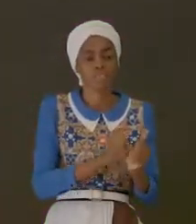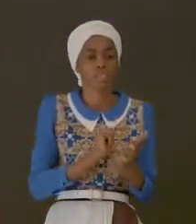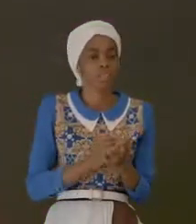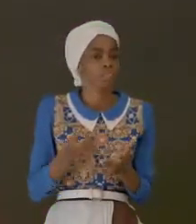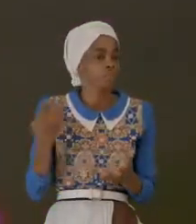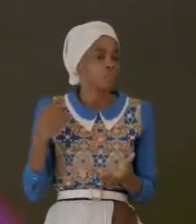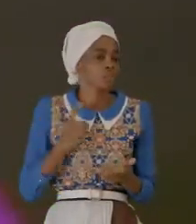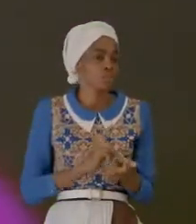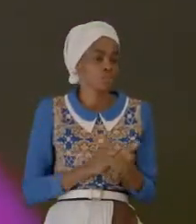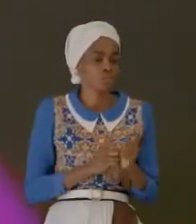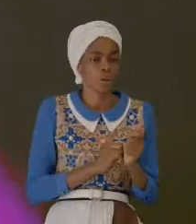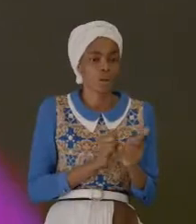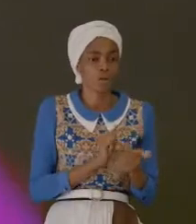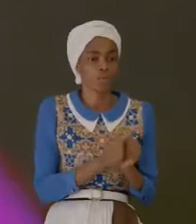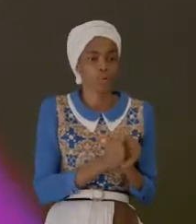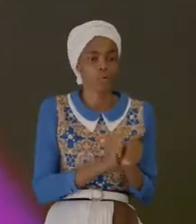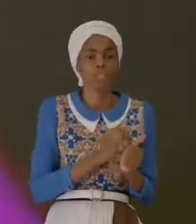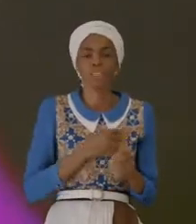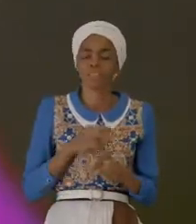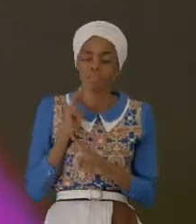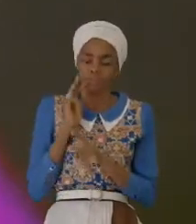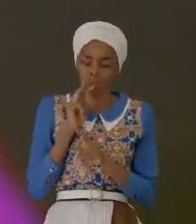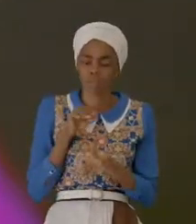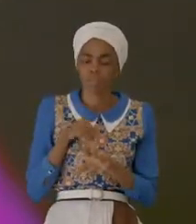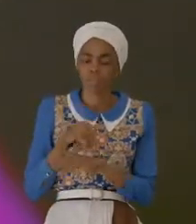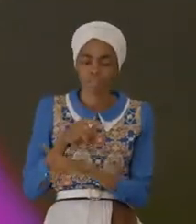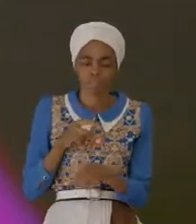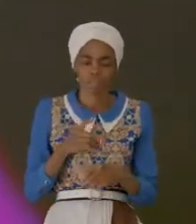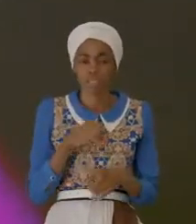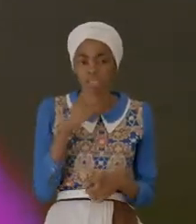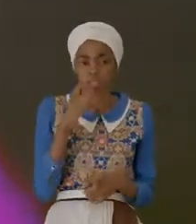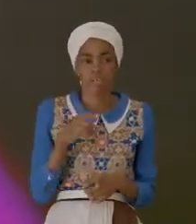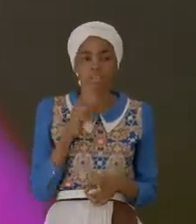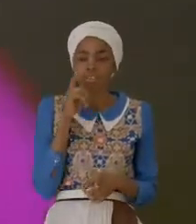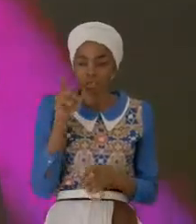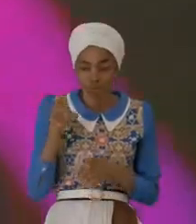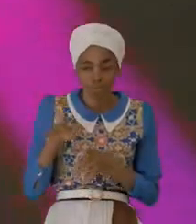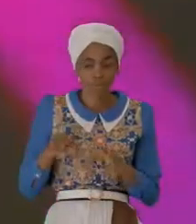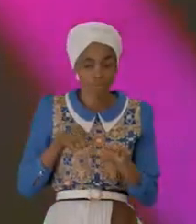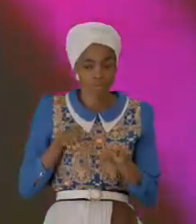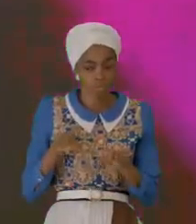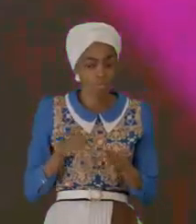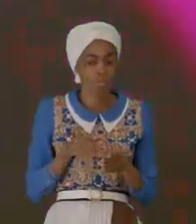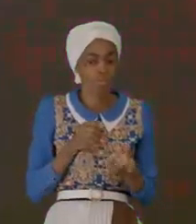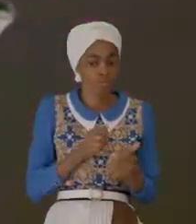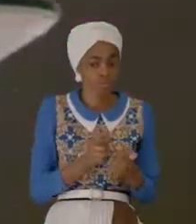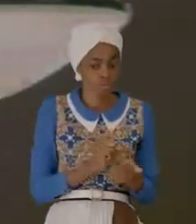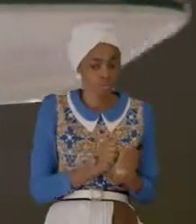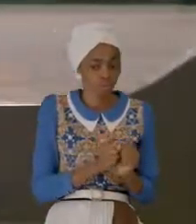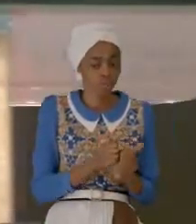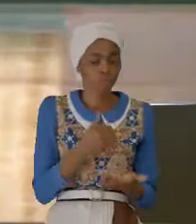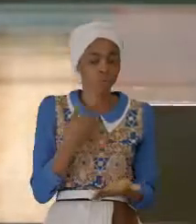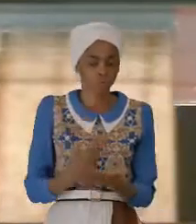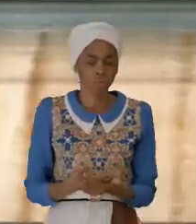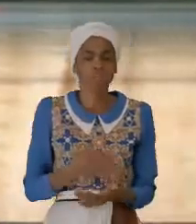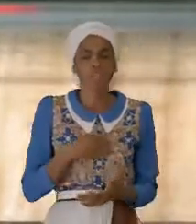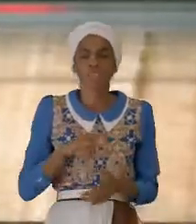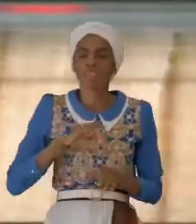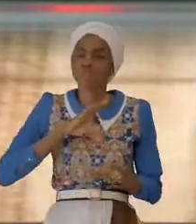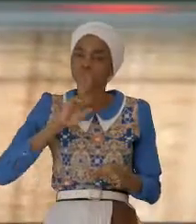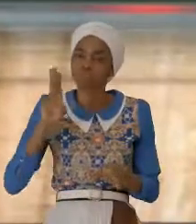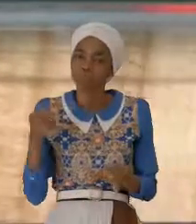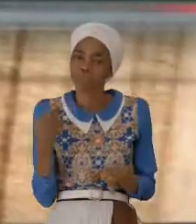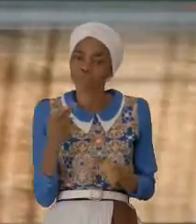and he looked at them and he said he did wrong well he was making use of the illustration